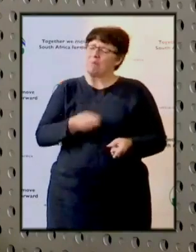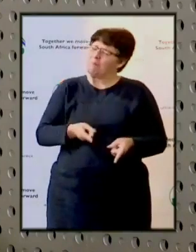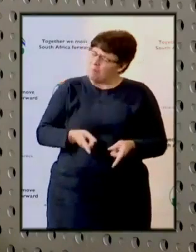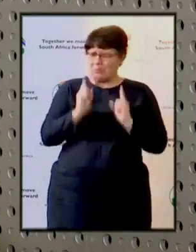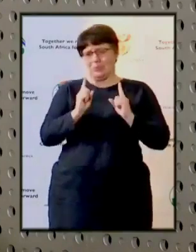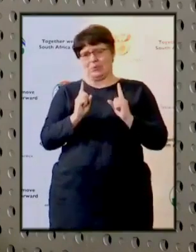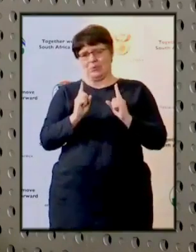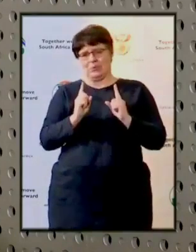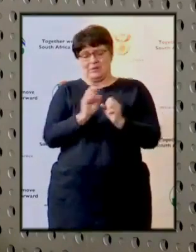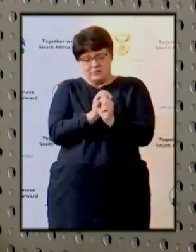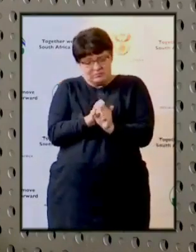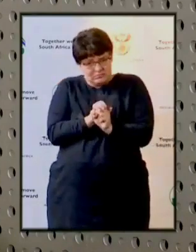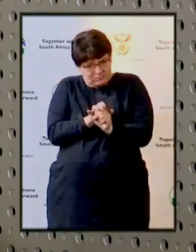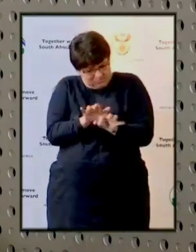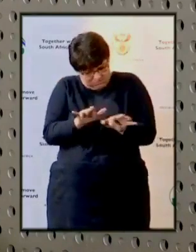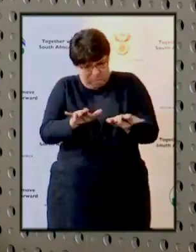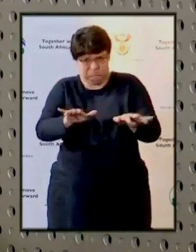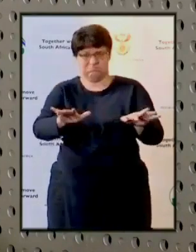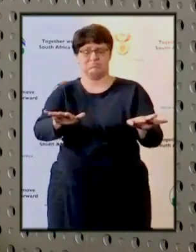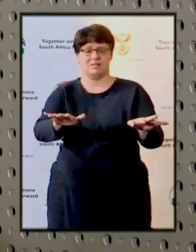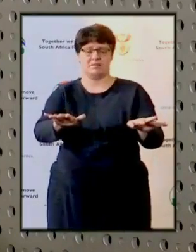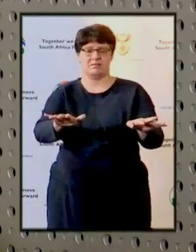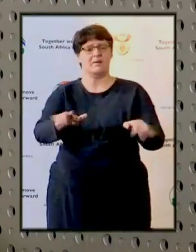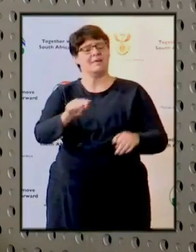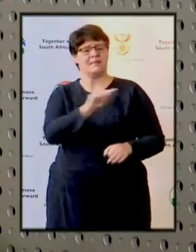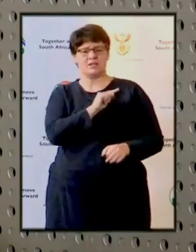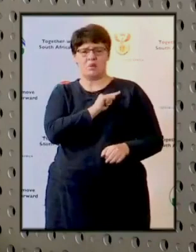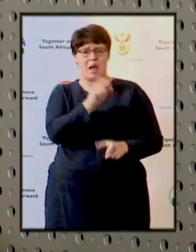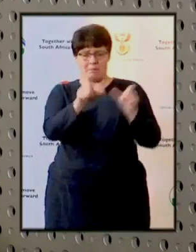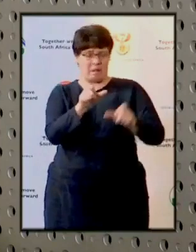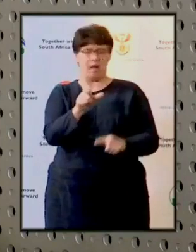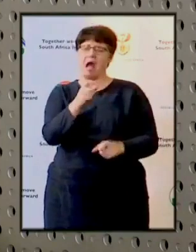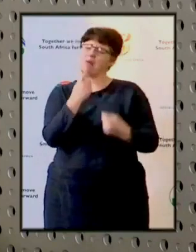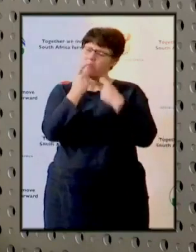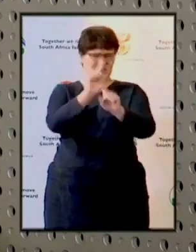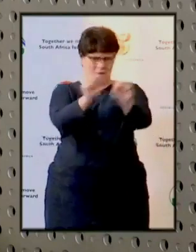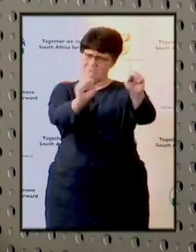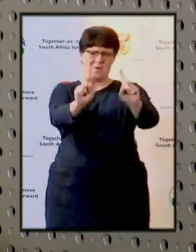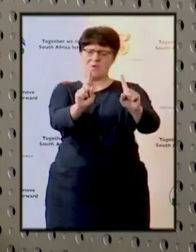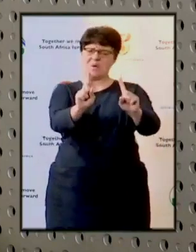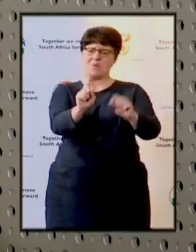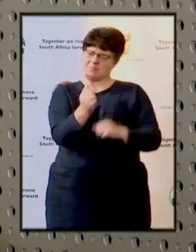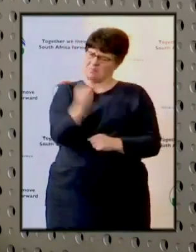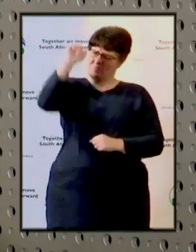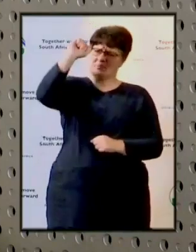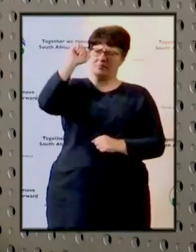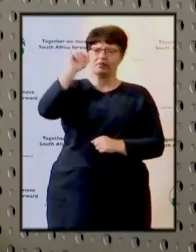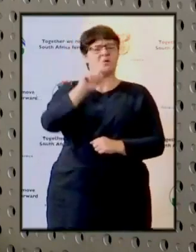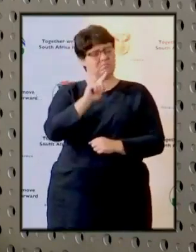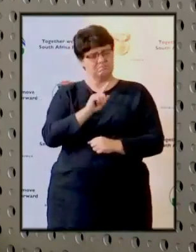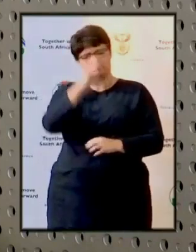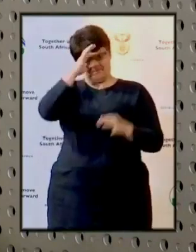COVID-19-related reasons, why people said we shouldn't open on tobacco.